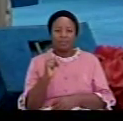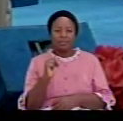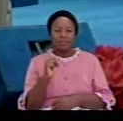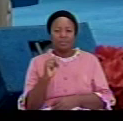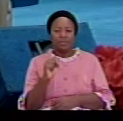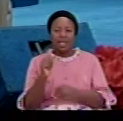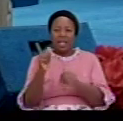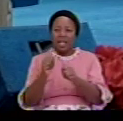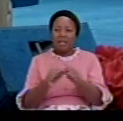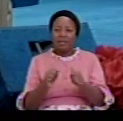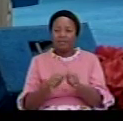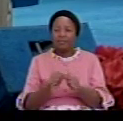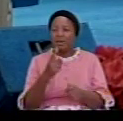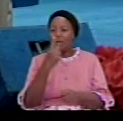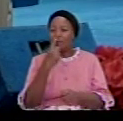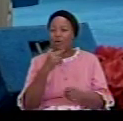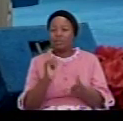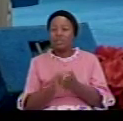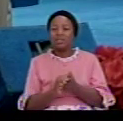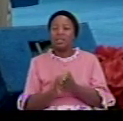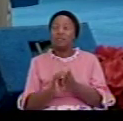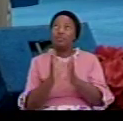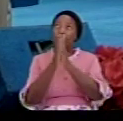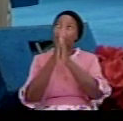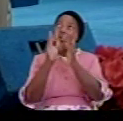Every mouth that calls upon him.